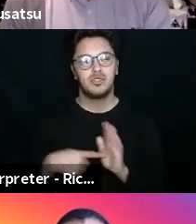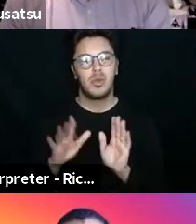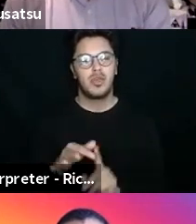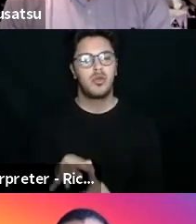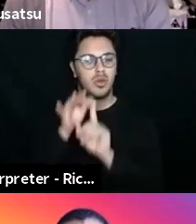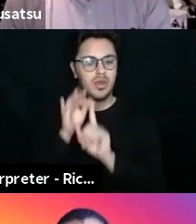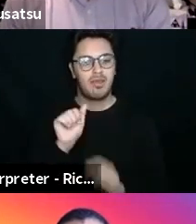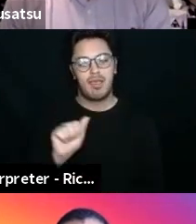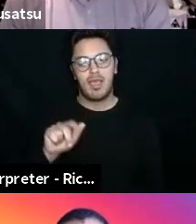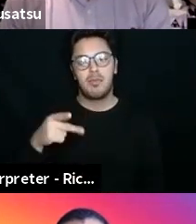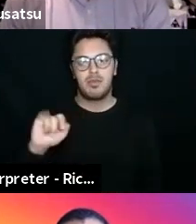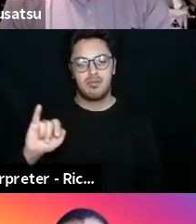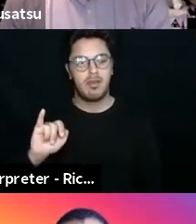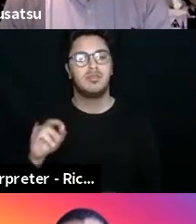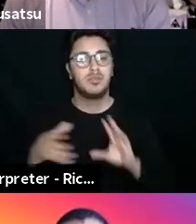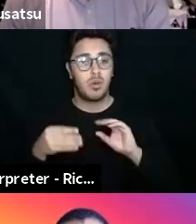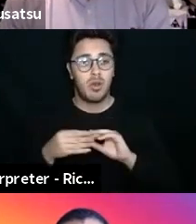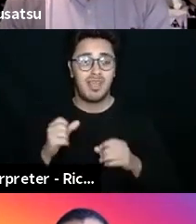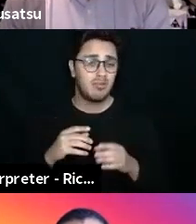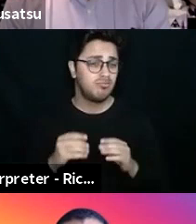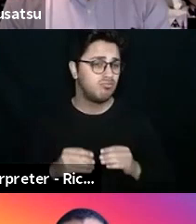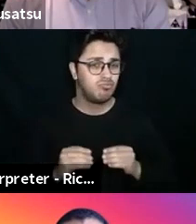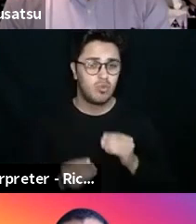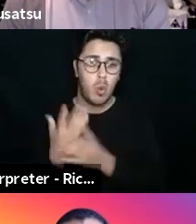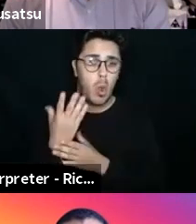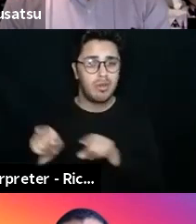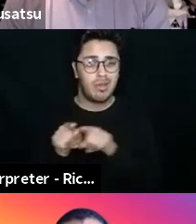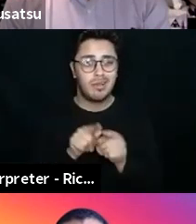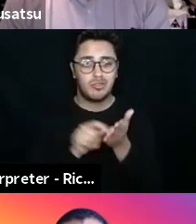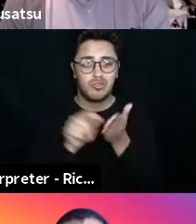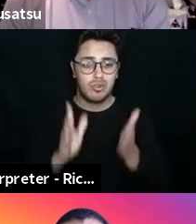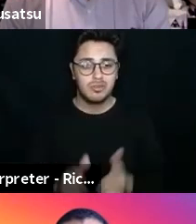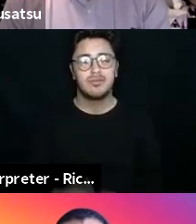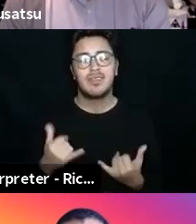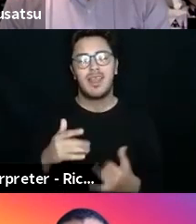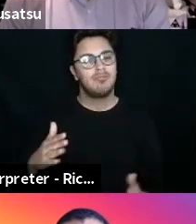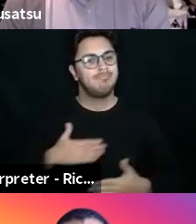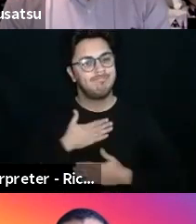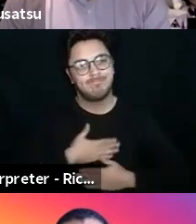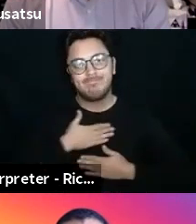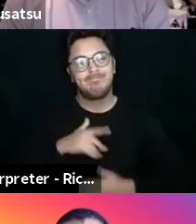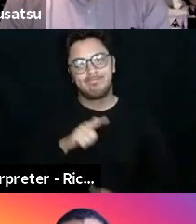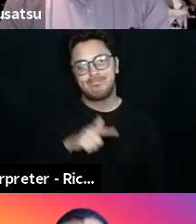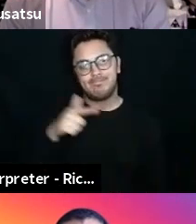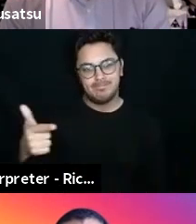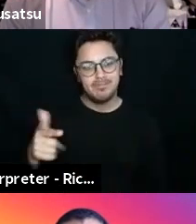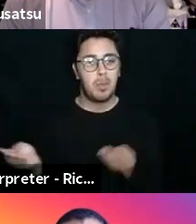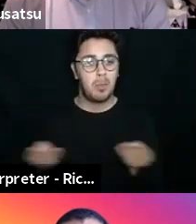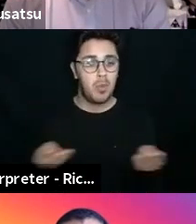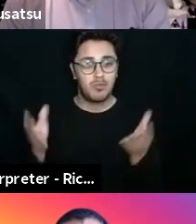stories and growing as journalists. It's now my distinct pleasure to introduce our